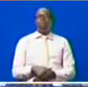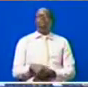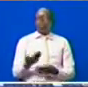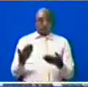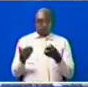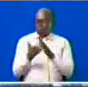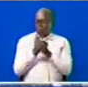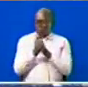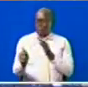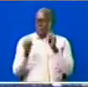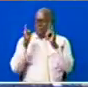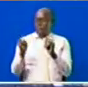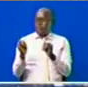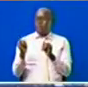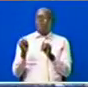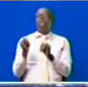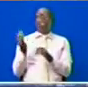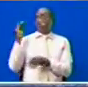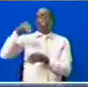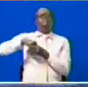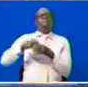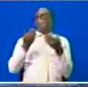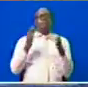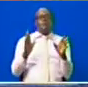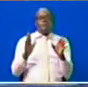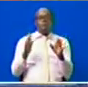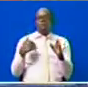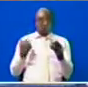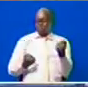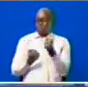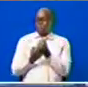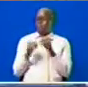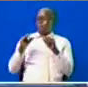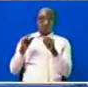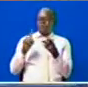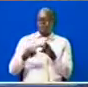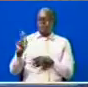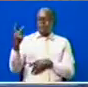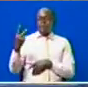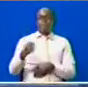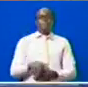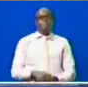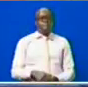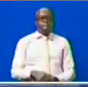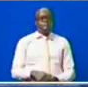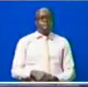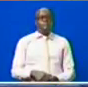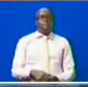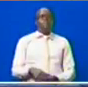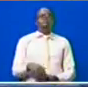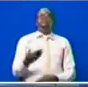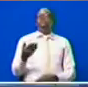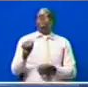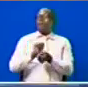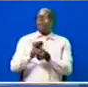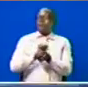zingine, new talents zenye zikuwa zimeidentifyiwa, pia ni heko kwake na pia kwa Kenya. Na up to game ya